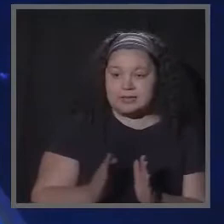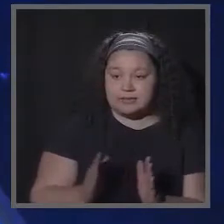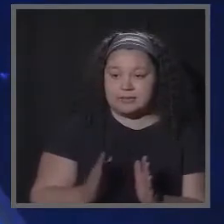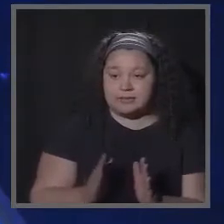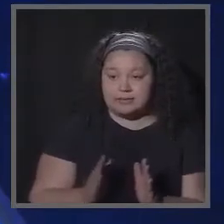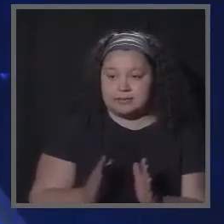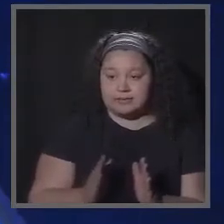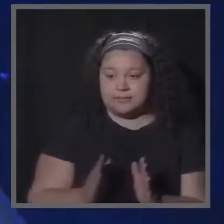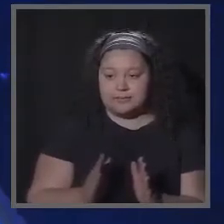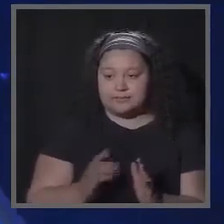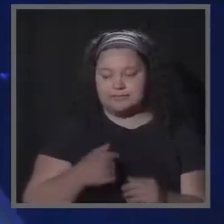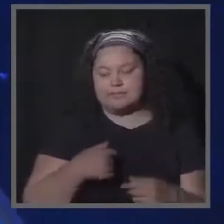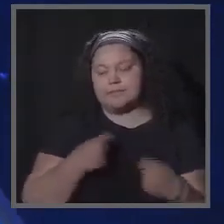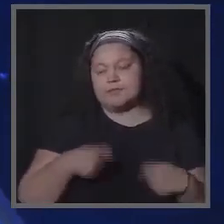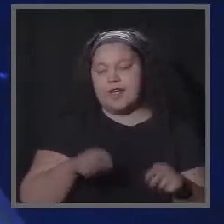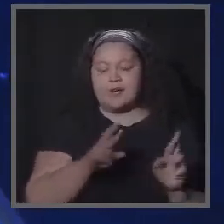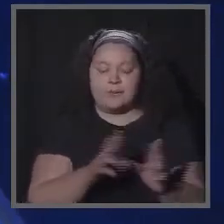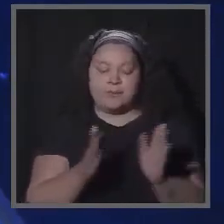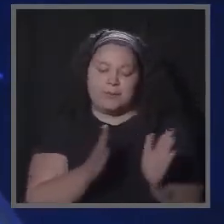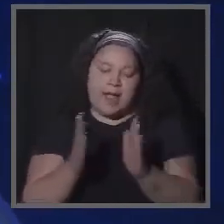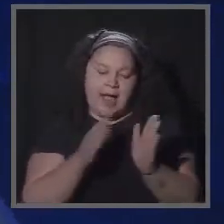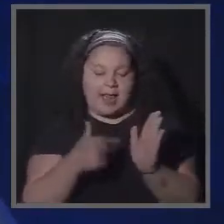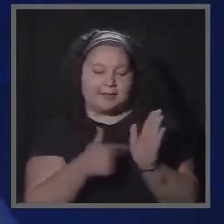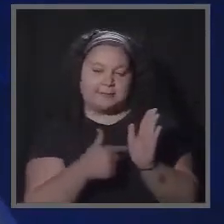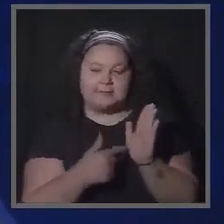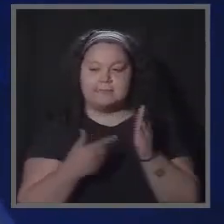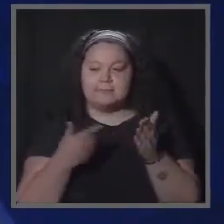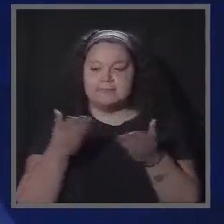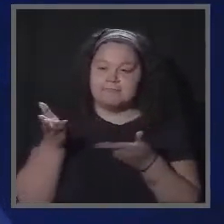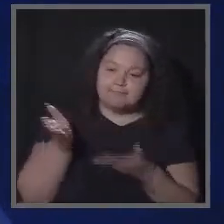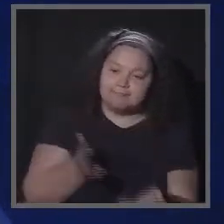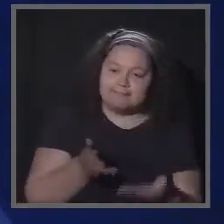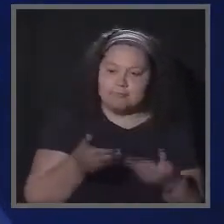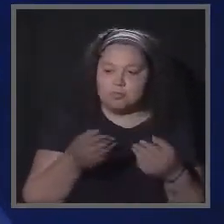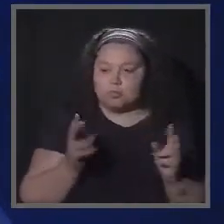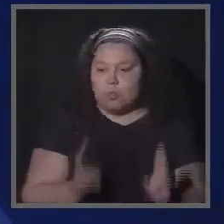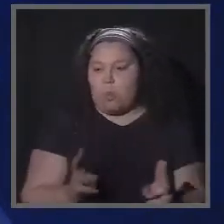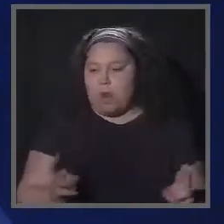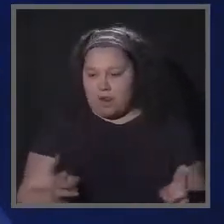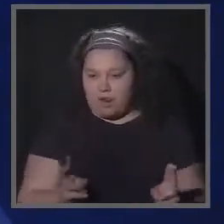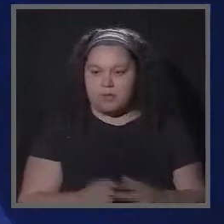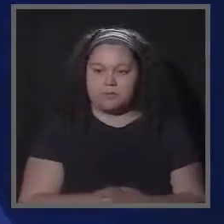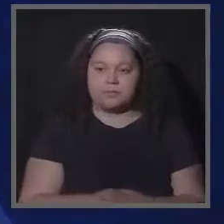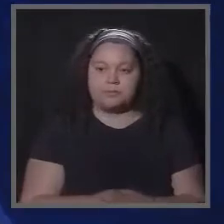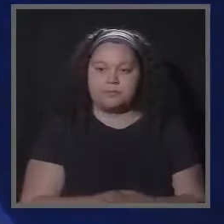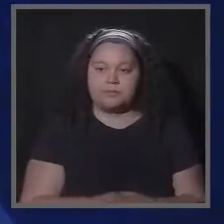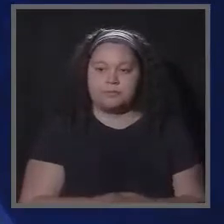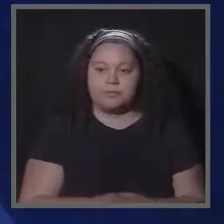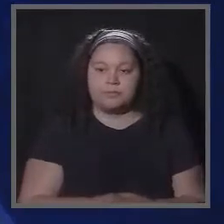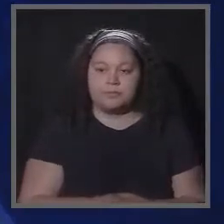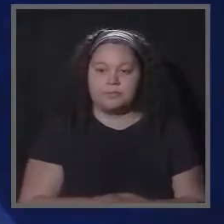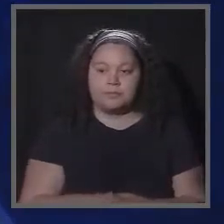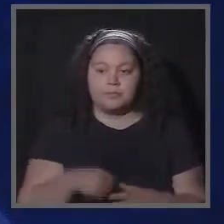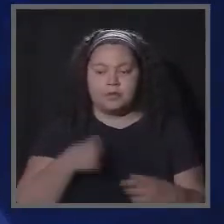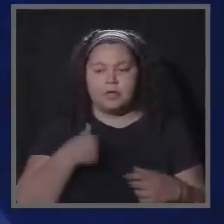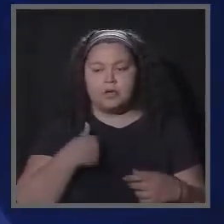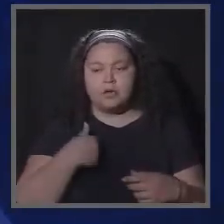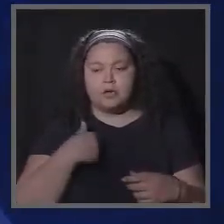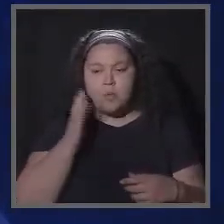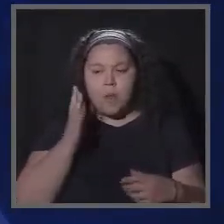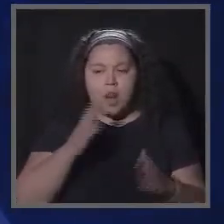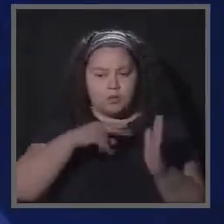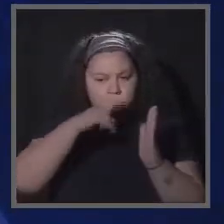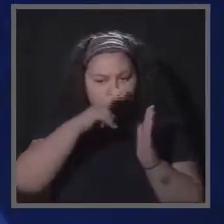standard introduction for this plenary panel, and I will do, if you allow me, a